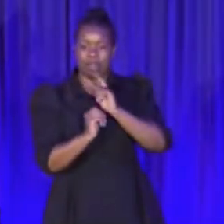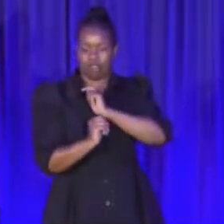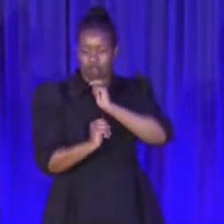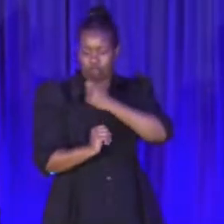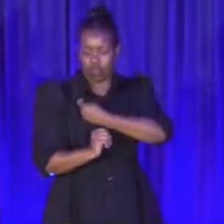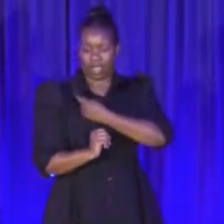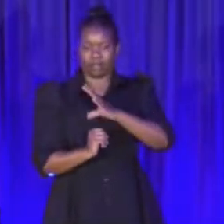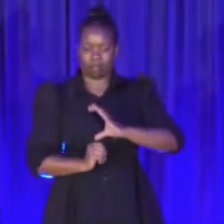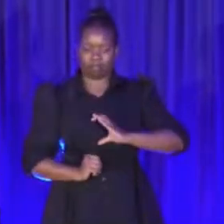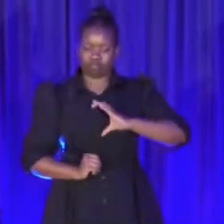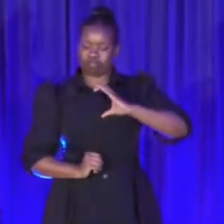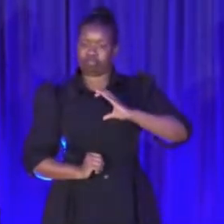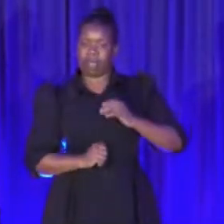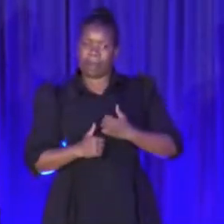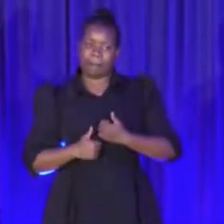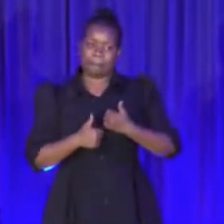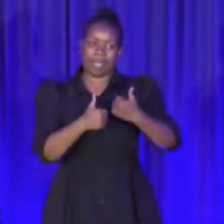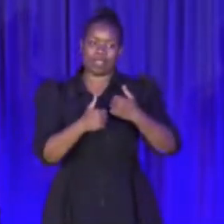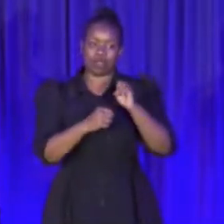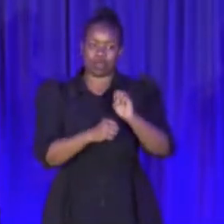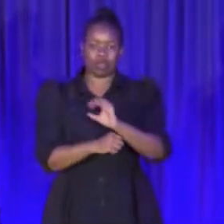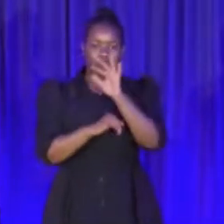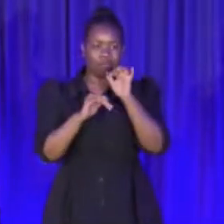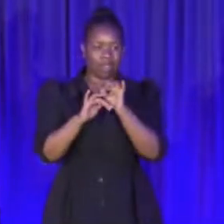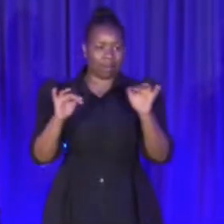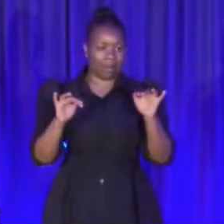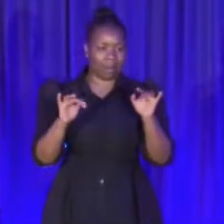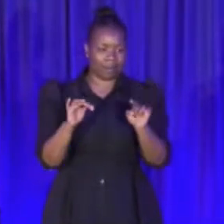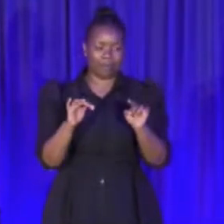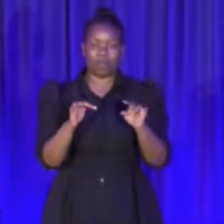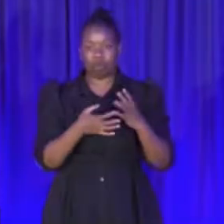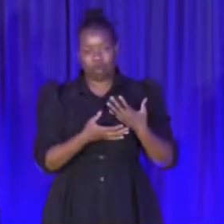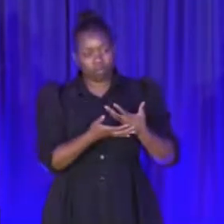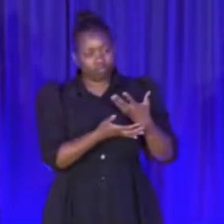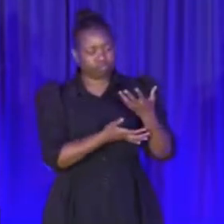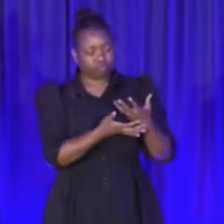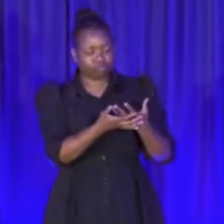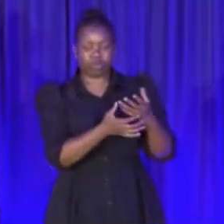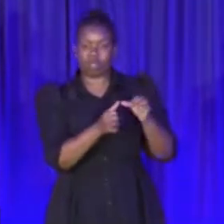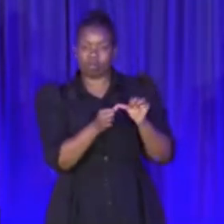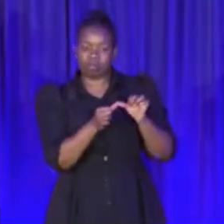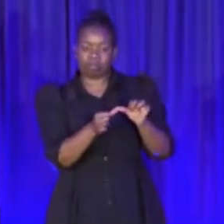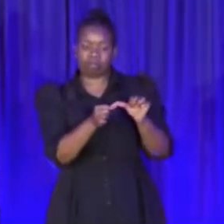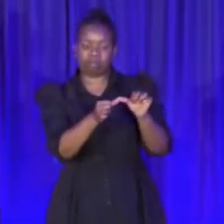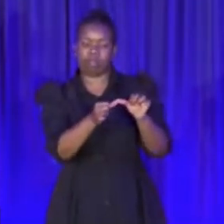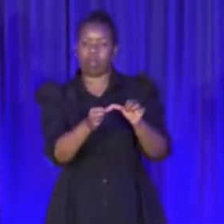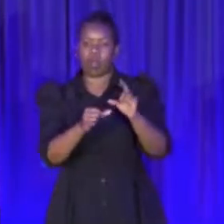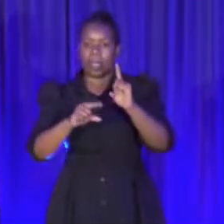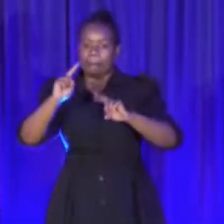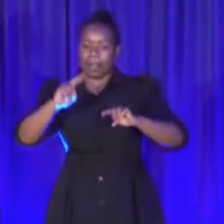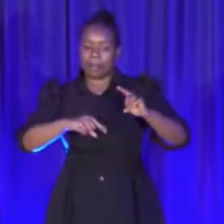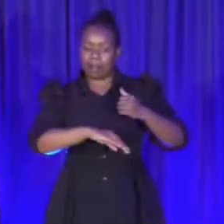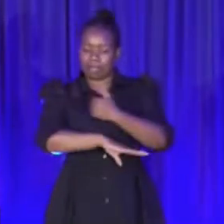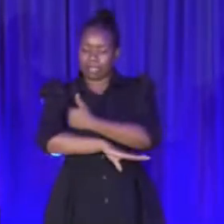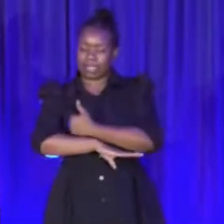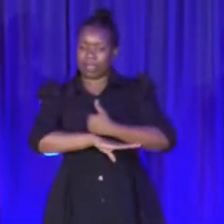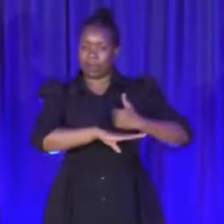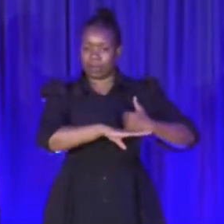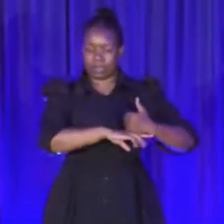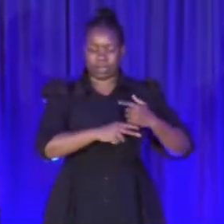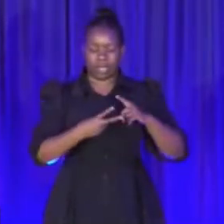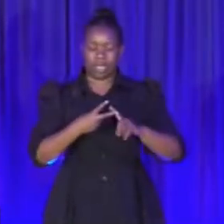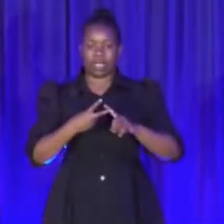confidence to South Africa. We will therefore intensify our engagement with all stakeholders, the citizens of South